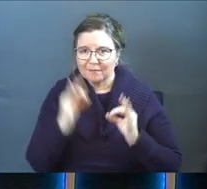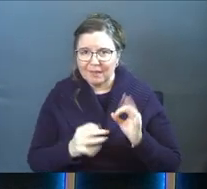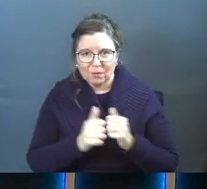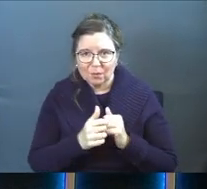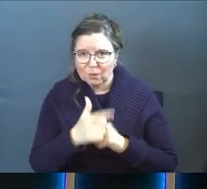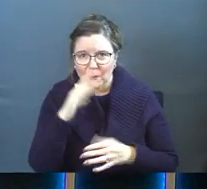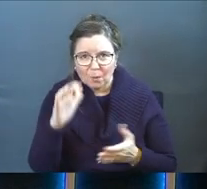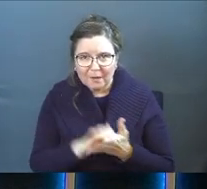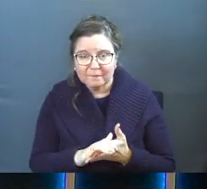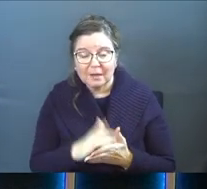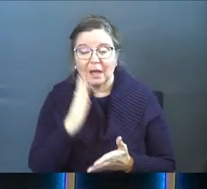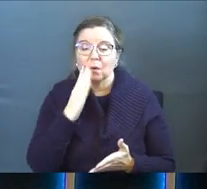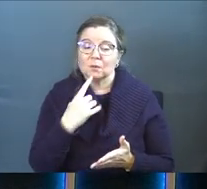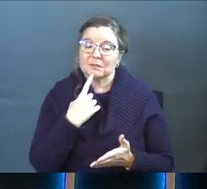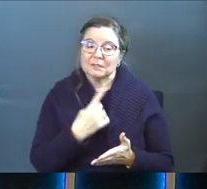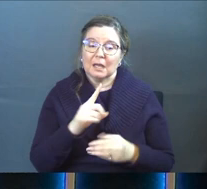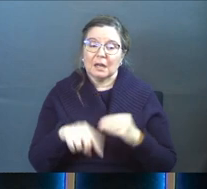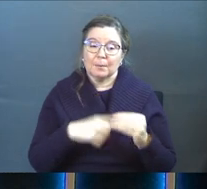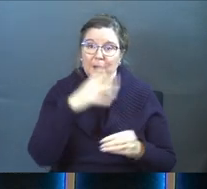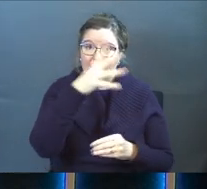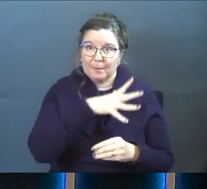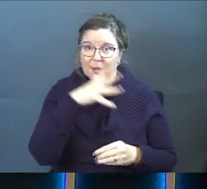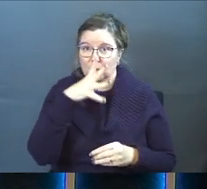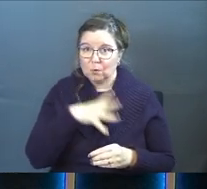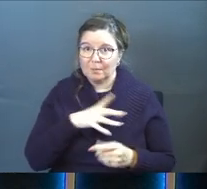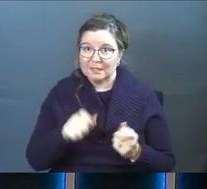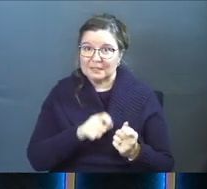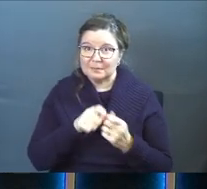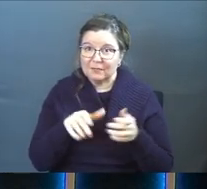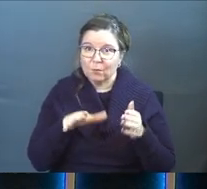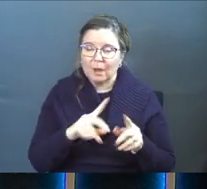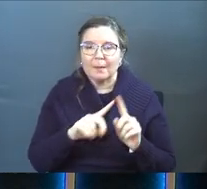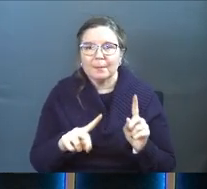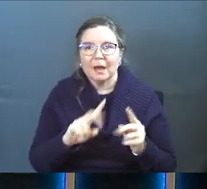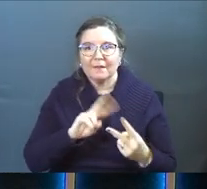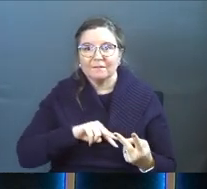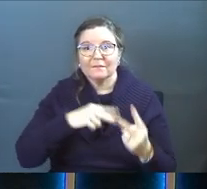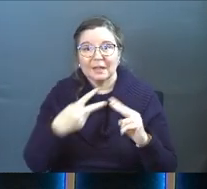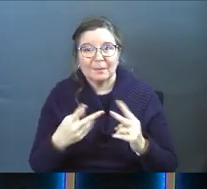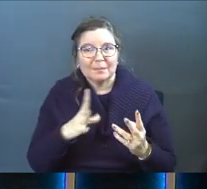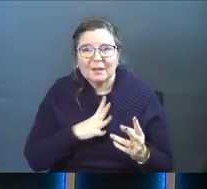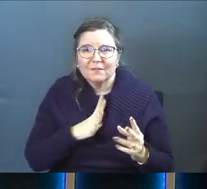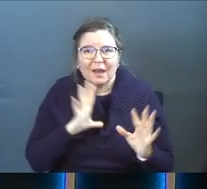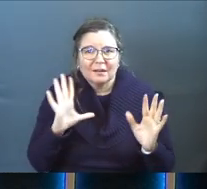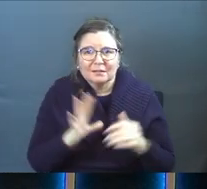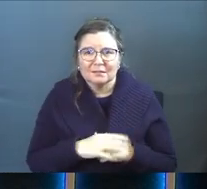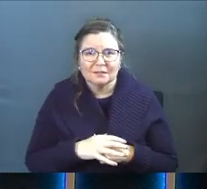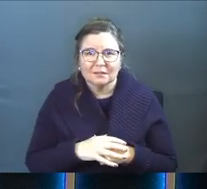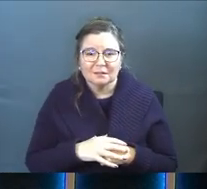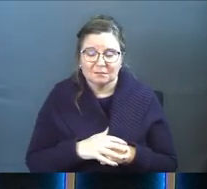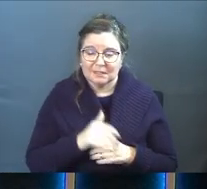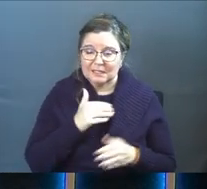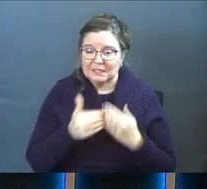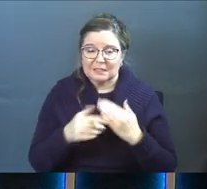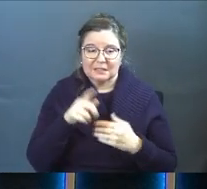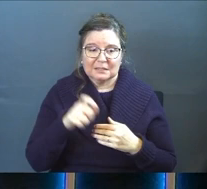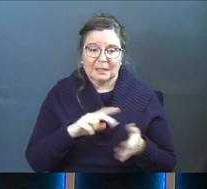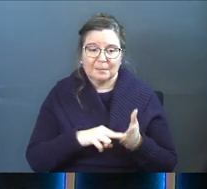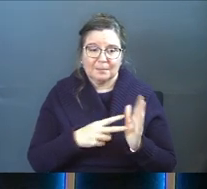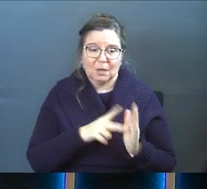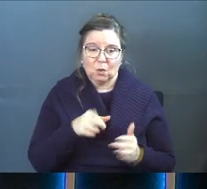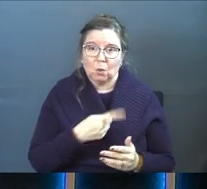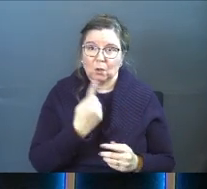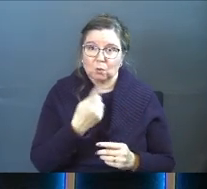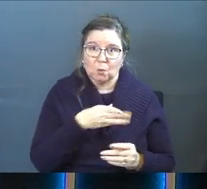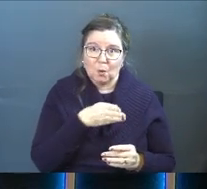wife. Now, I know that's said about the man and the woman in a specific way, but flip those. That's fine. It doesn't necessarily mean